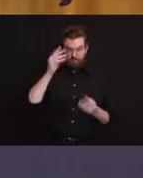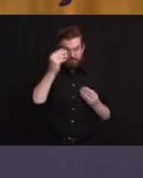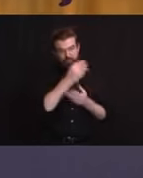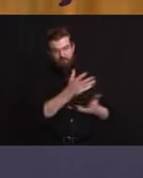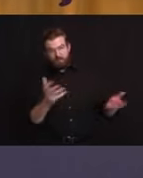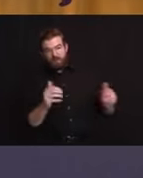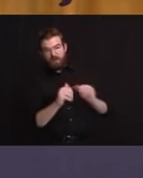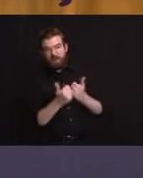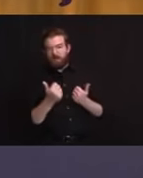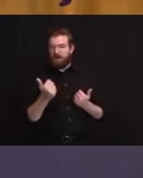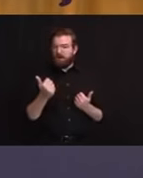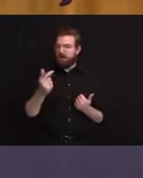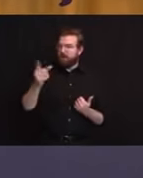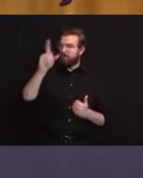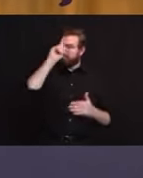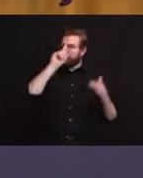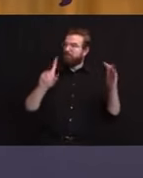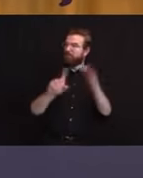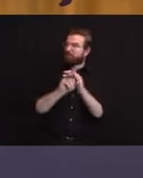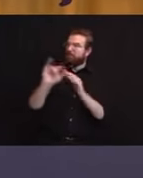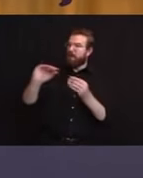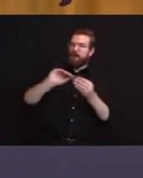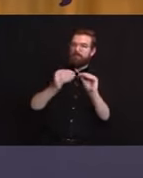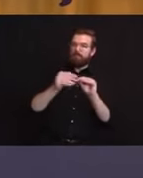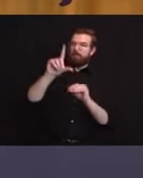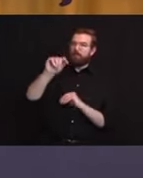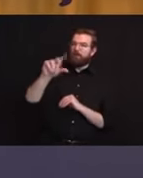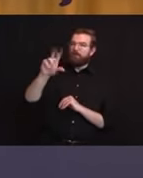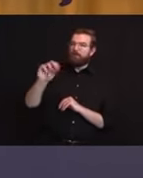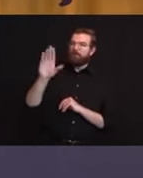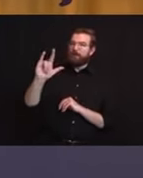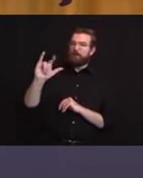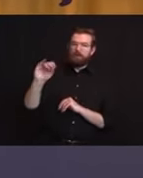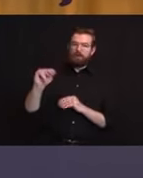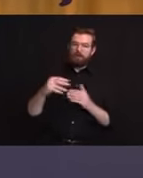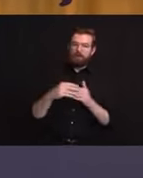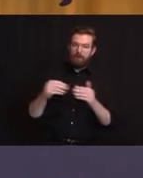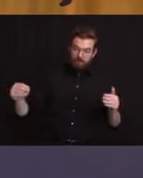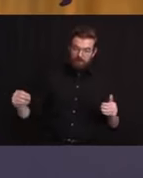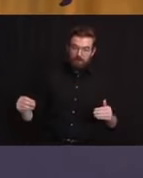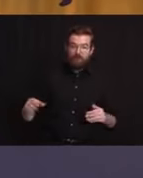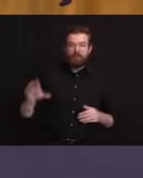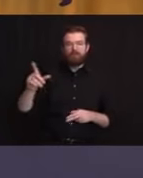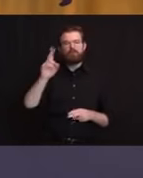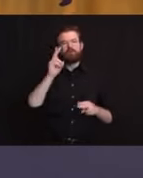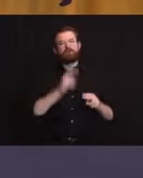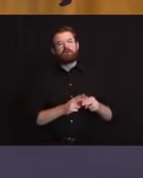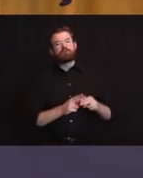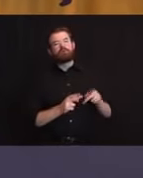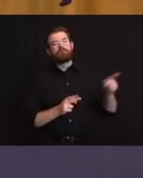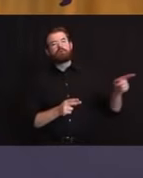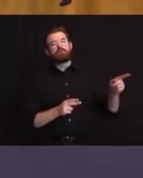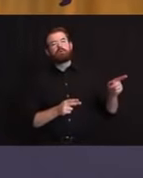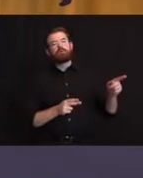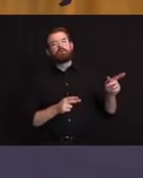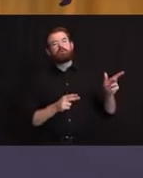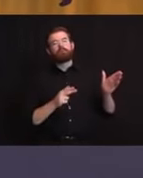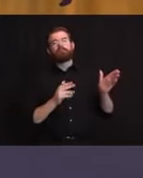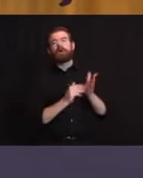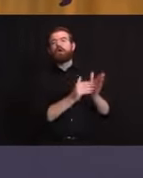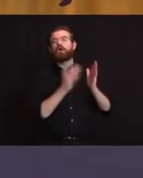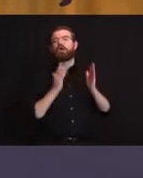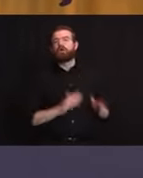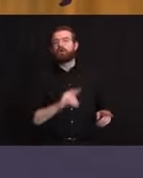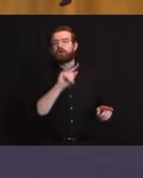you've alluded to raising the millionaire's tax in the 9-month budget. Just to be clear, are you increasing the tax rate of